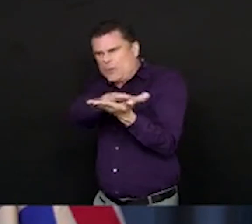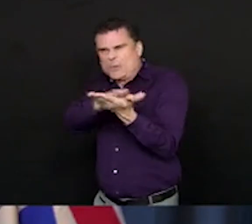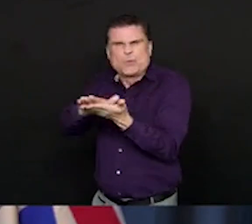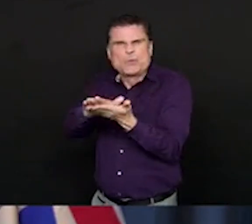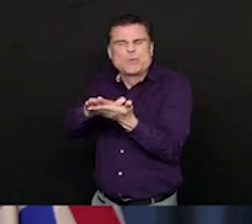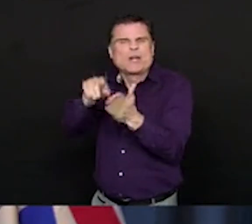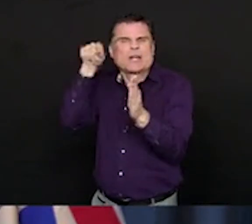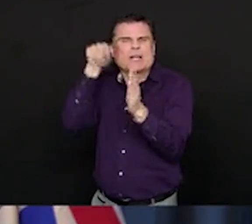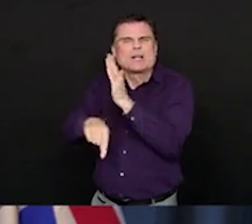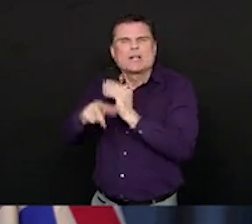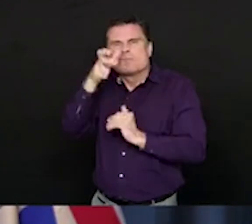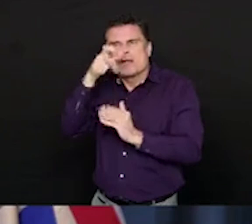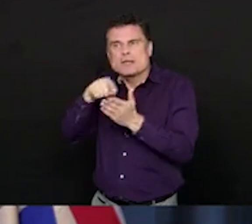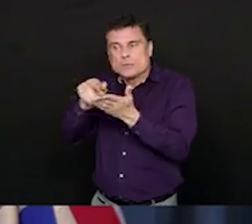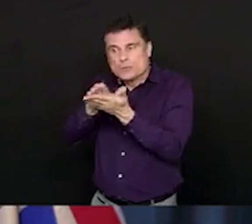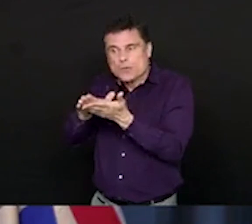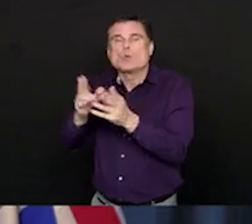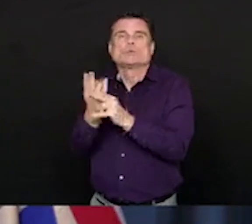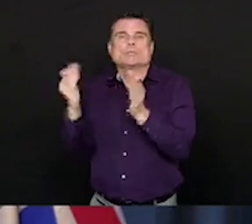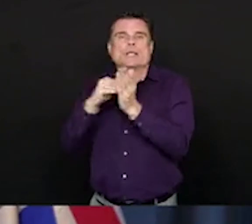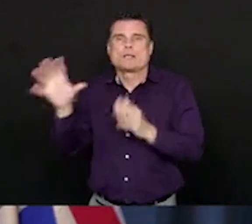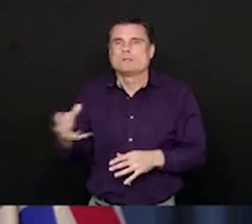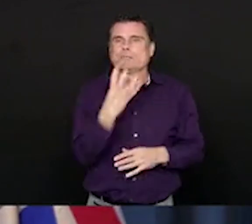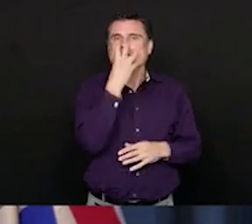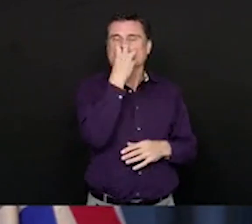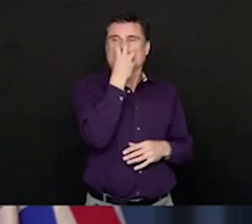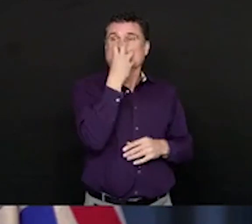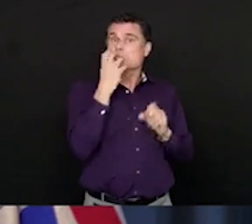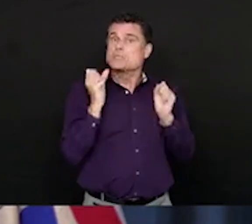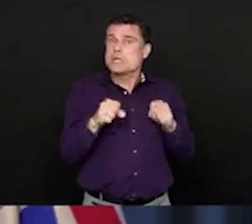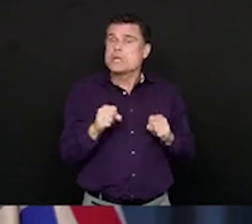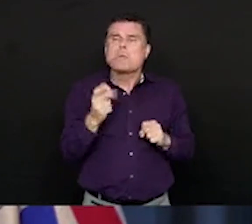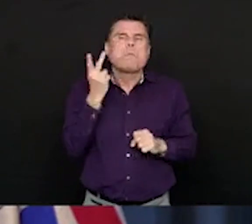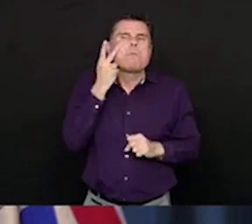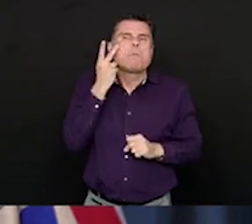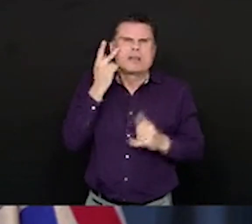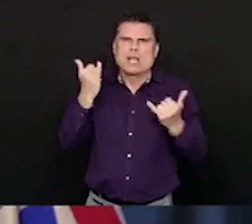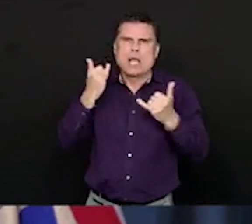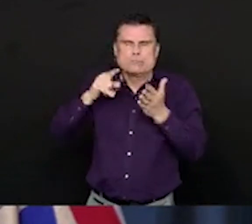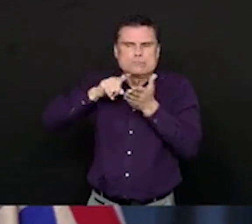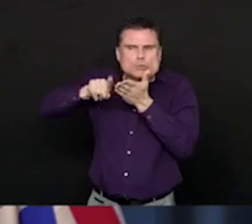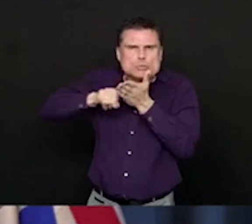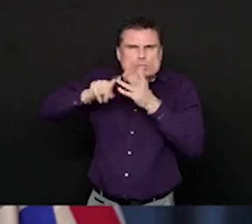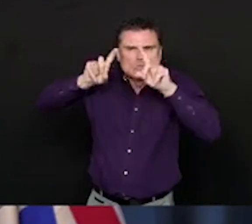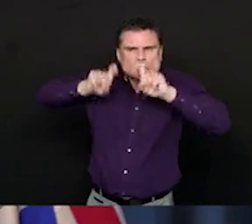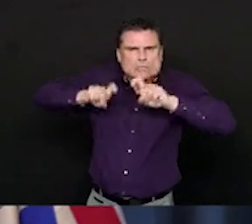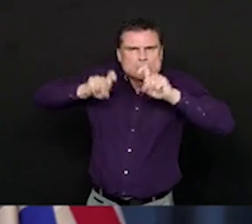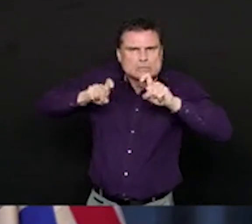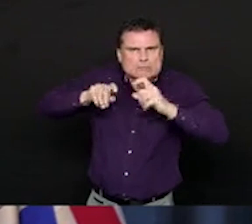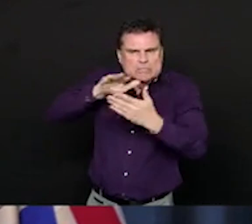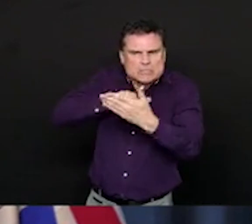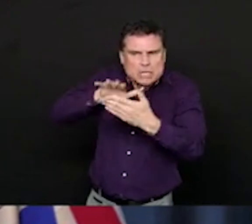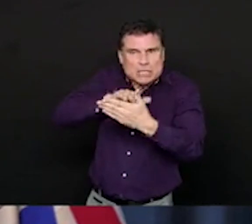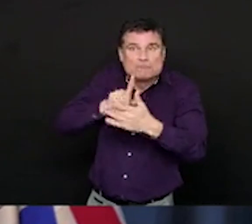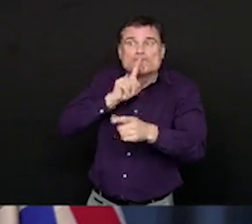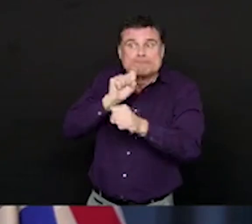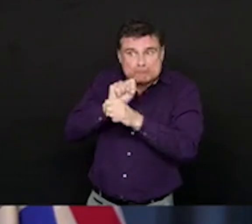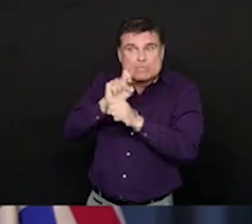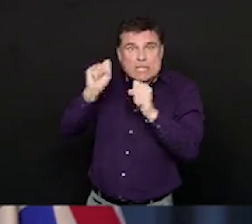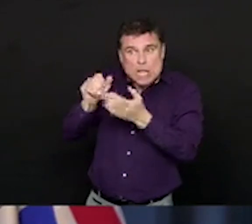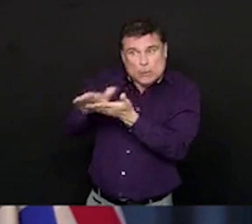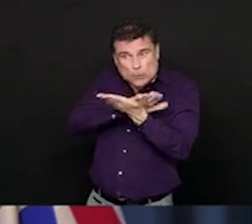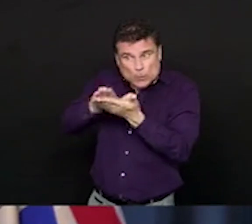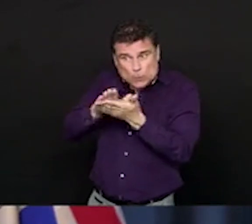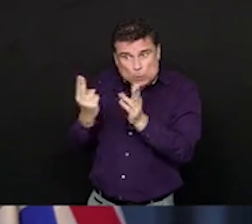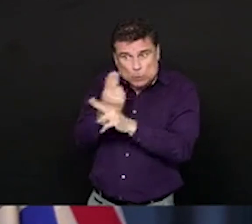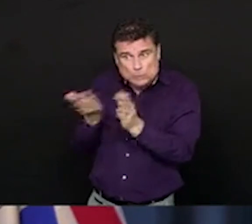been some good studies out of the US about how that can be done. So yes, we are looking at those initiatives here in BC,